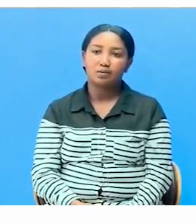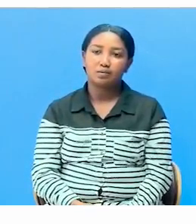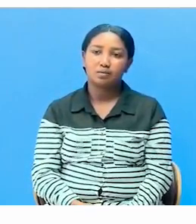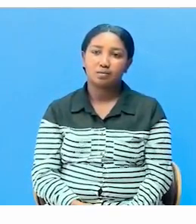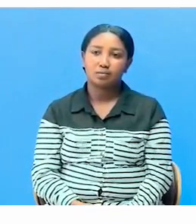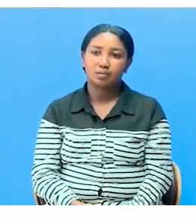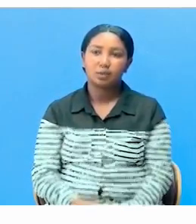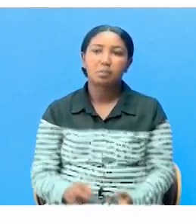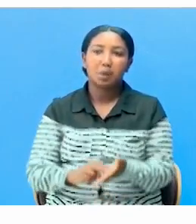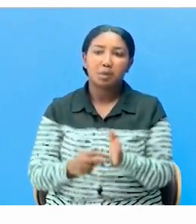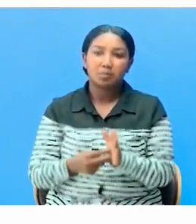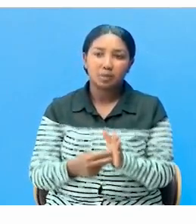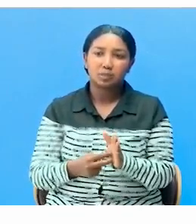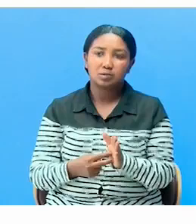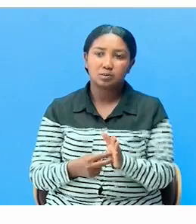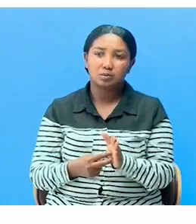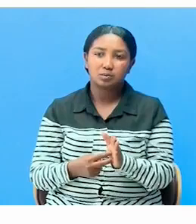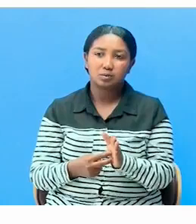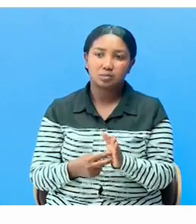noun, it means that with